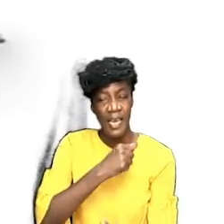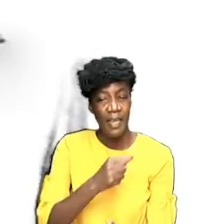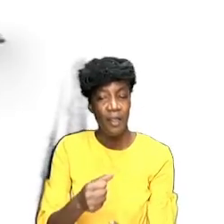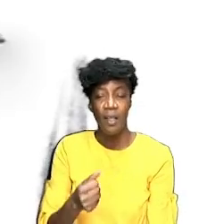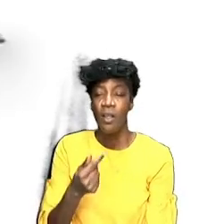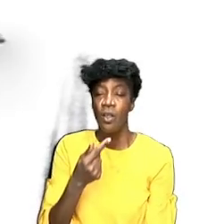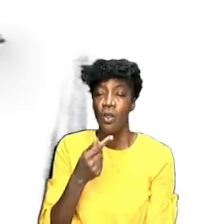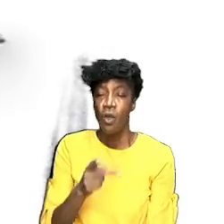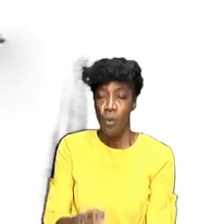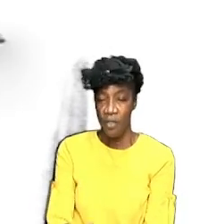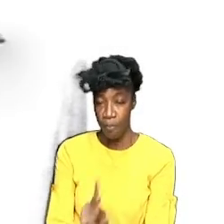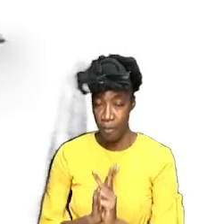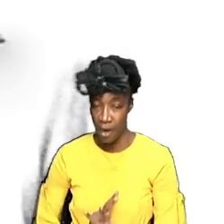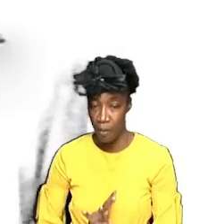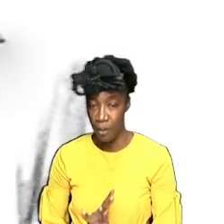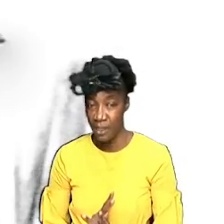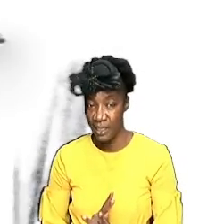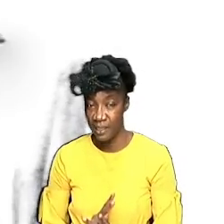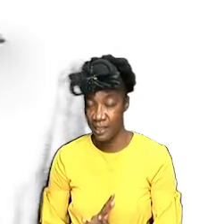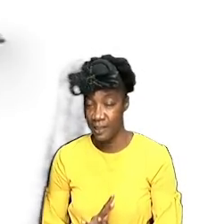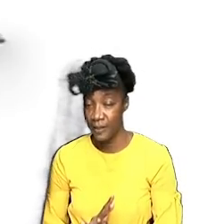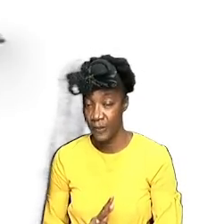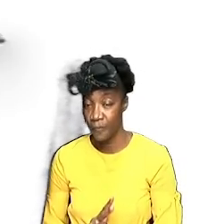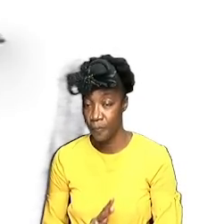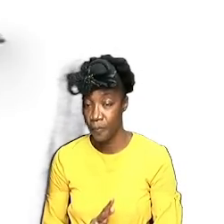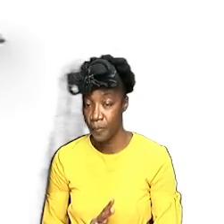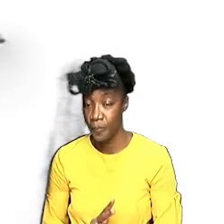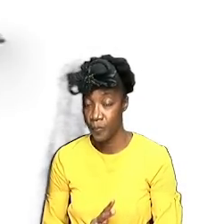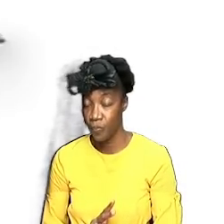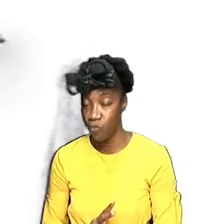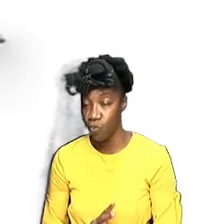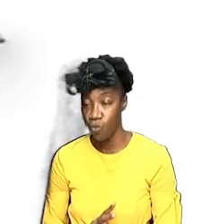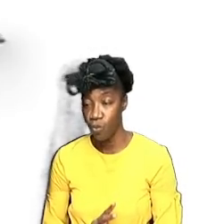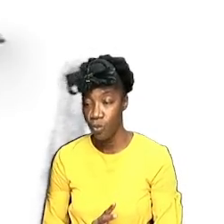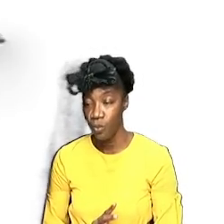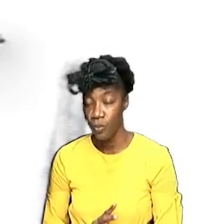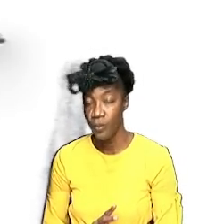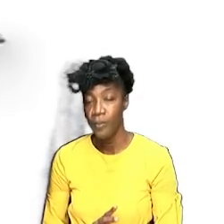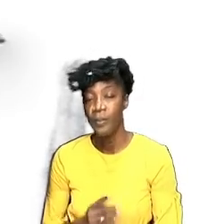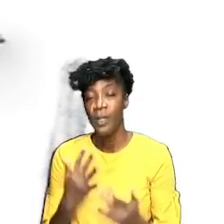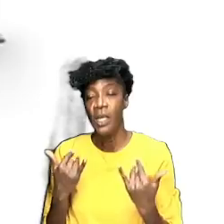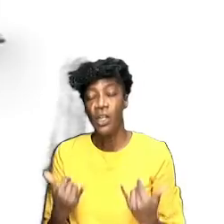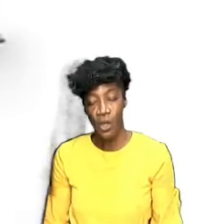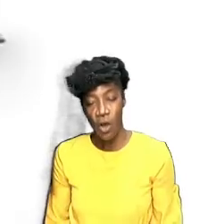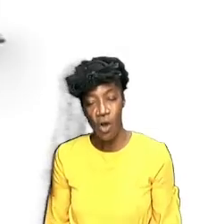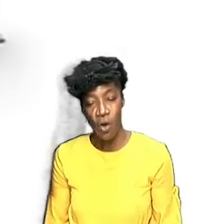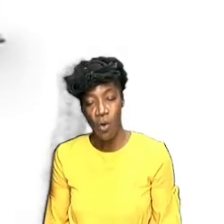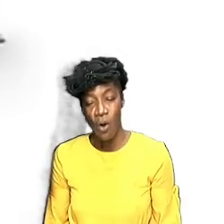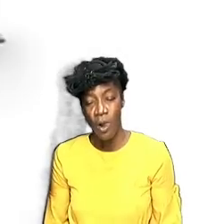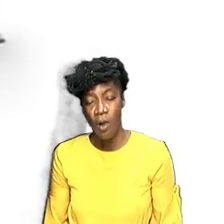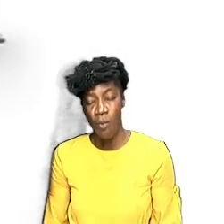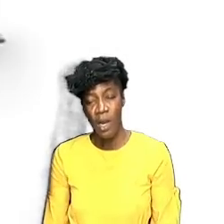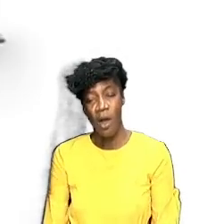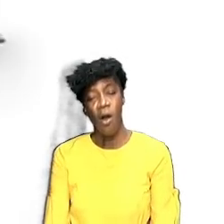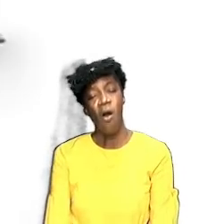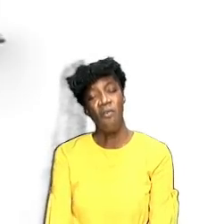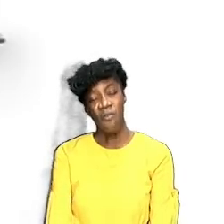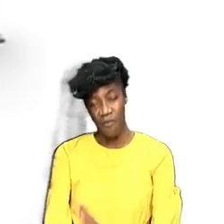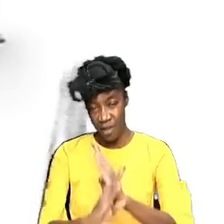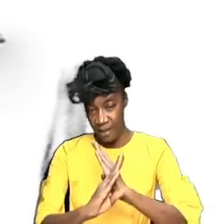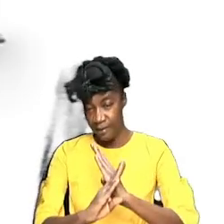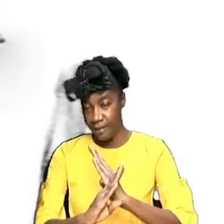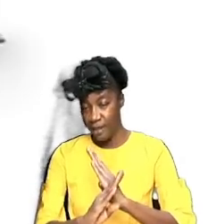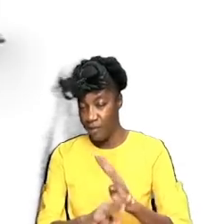now, apart from the fact that we are defending ourselves, amen, we are now in an offensive move. We are moving